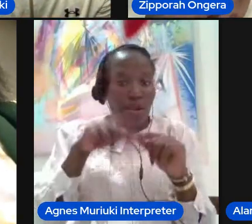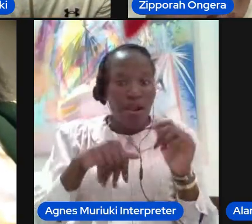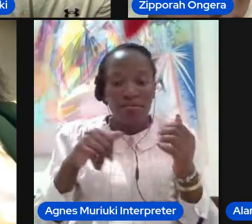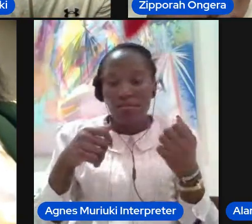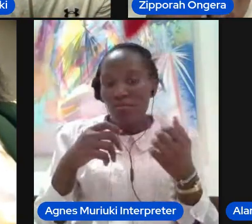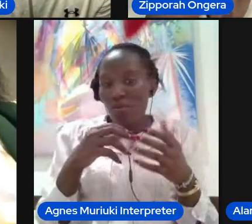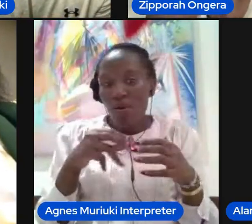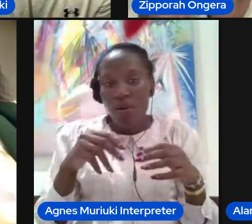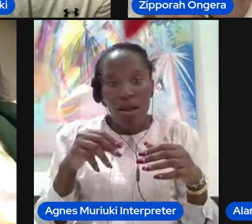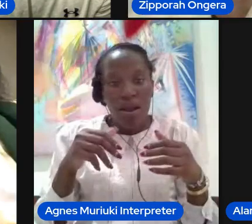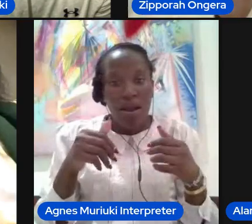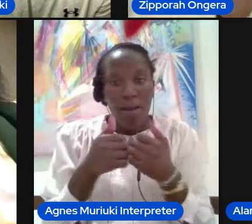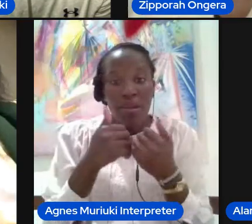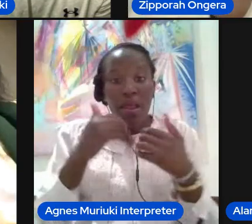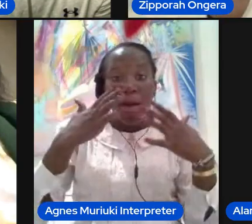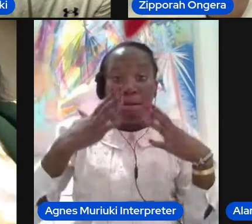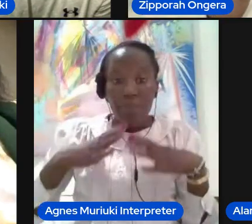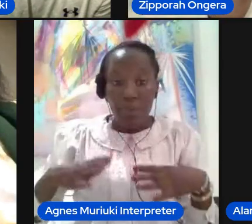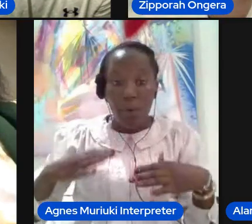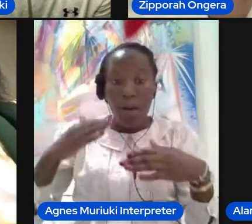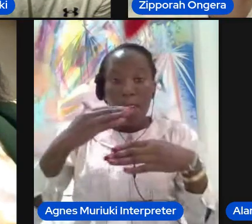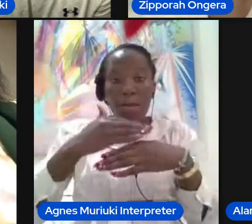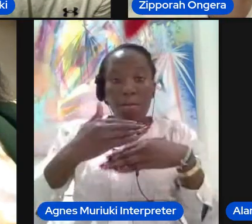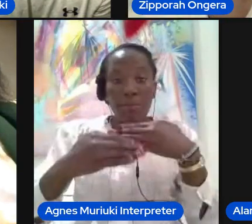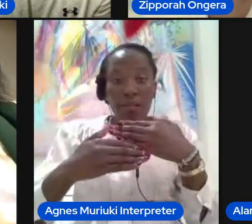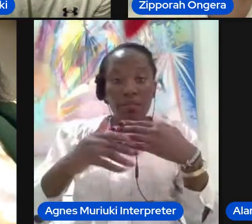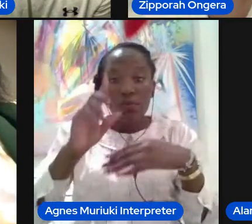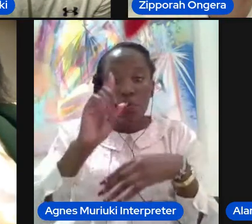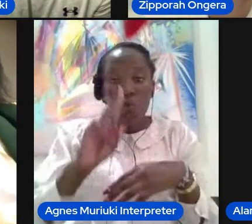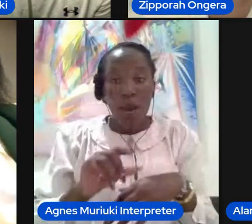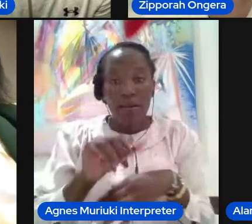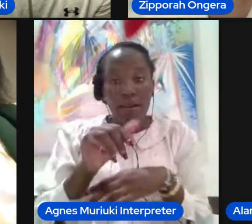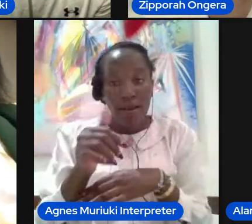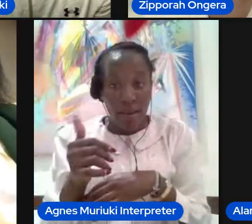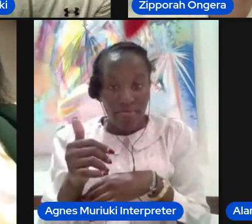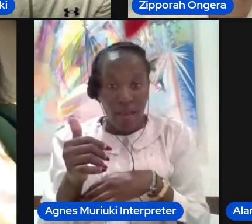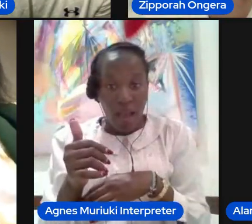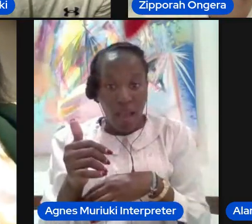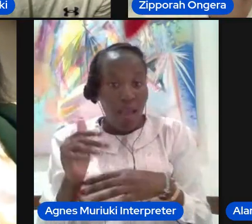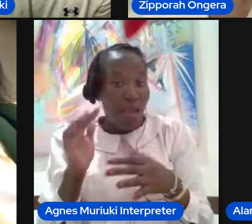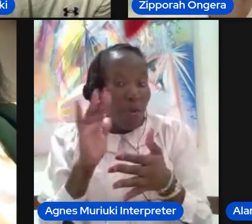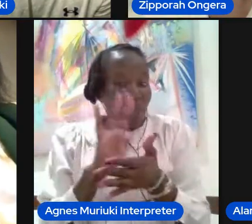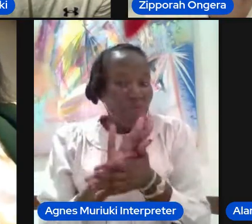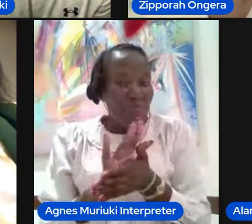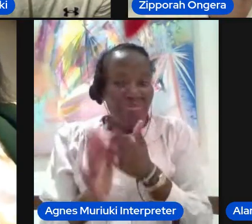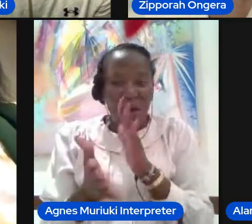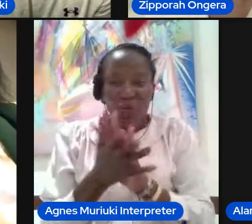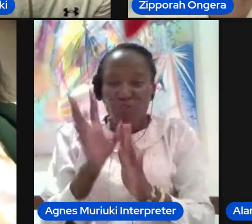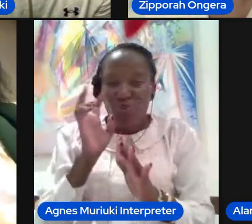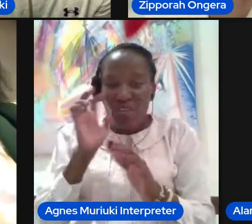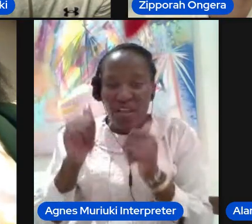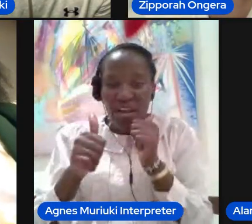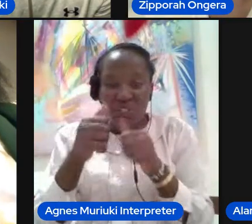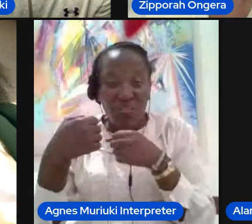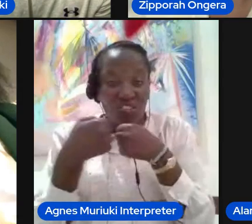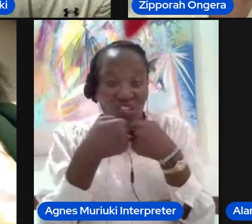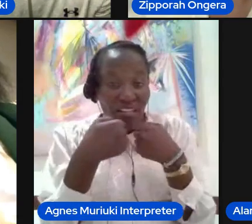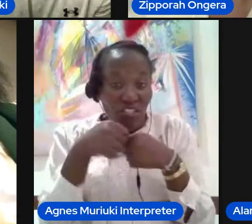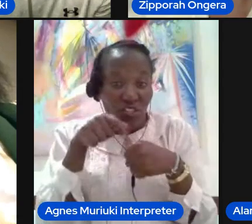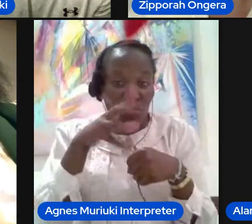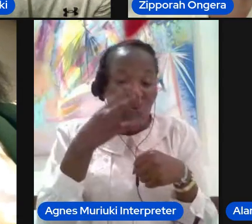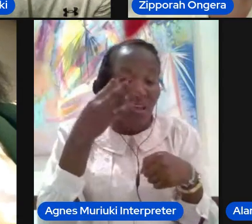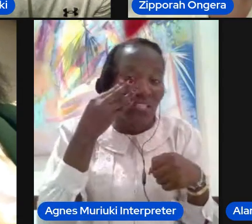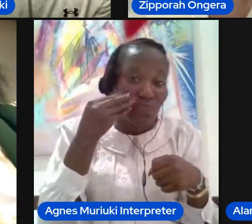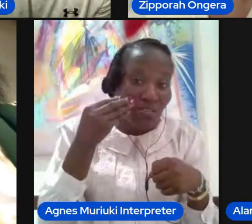people build each other. Let's build each other, regardless of the kind of challenges we might be facing, the kind of content